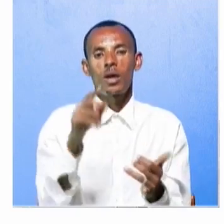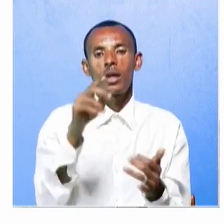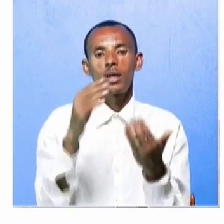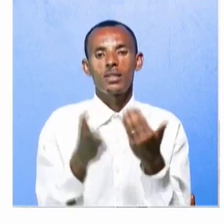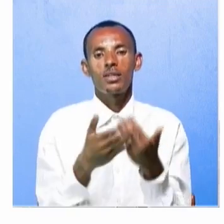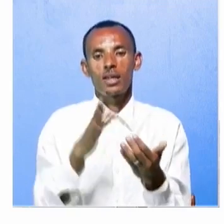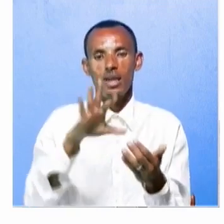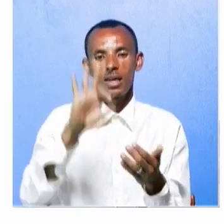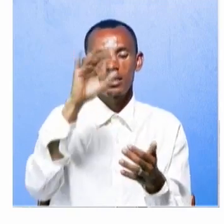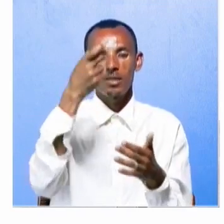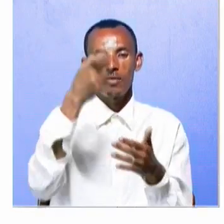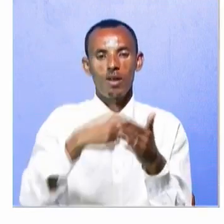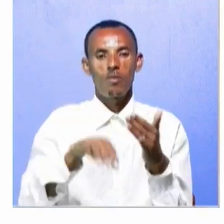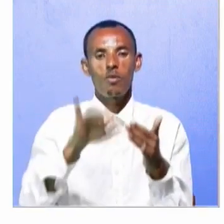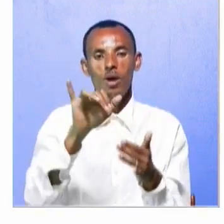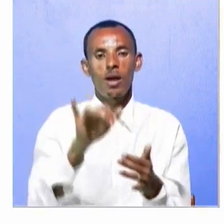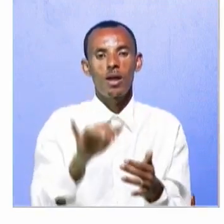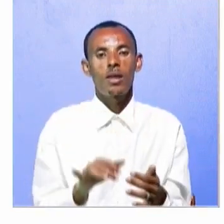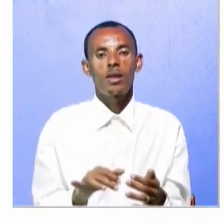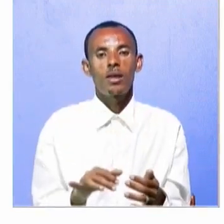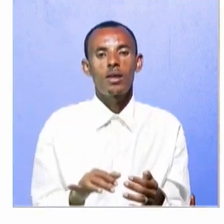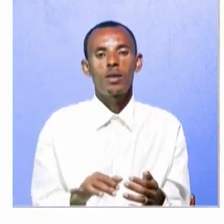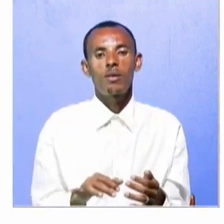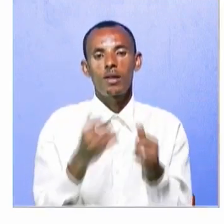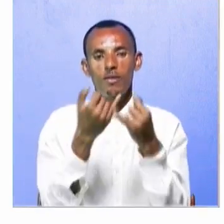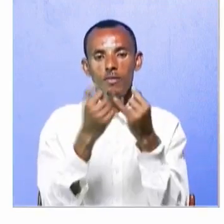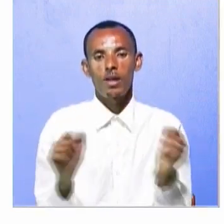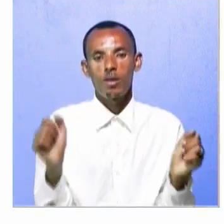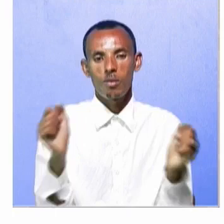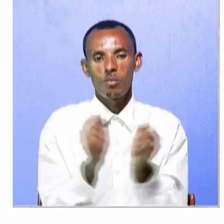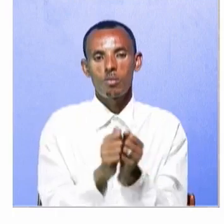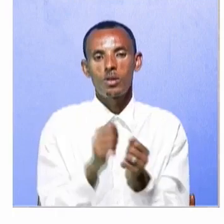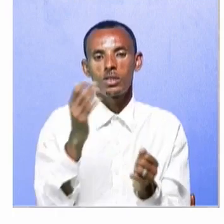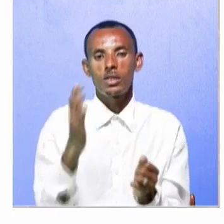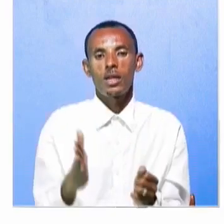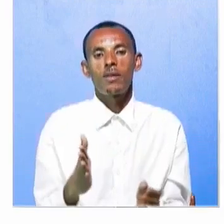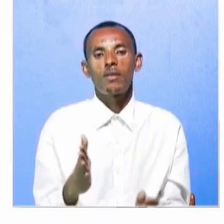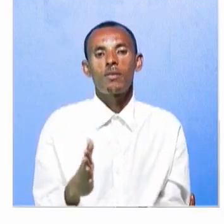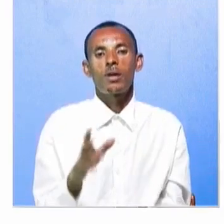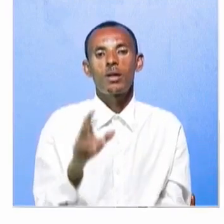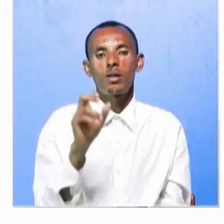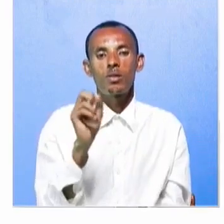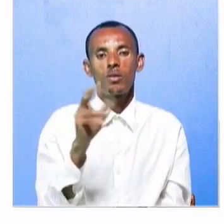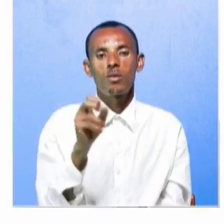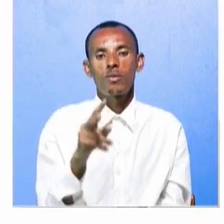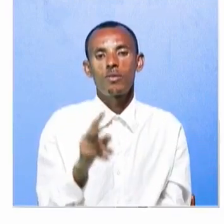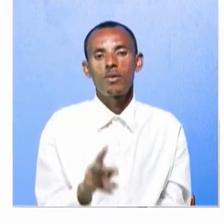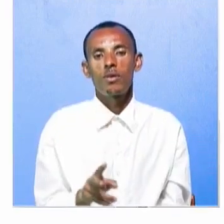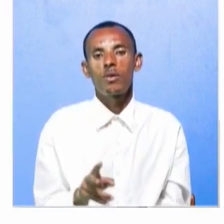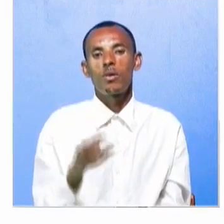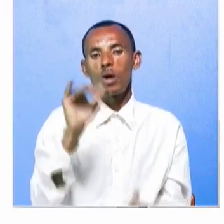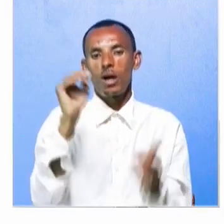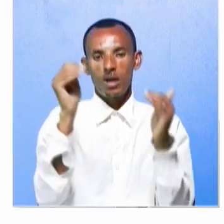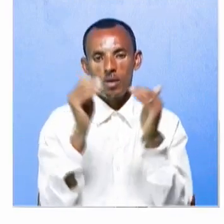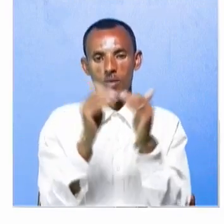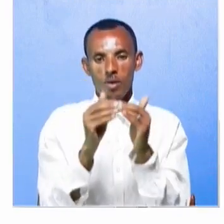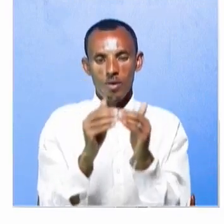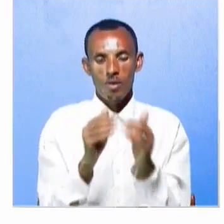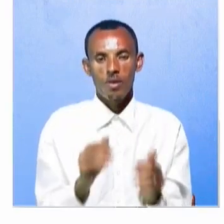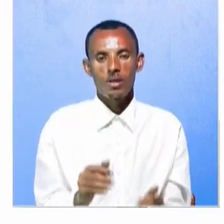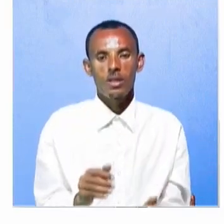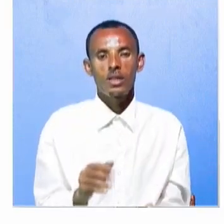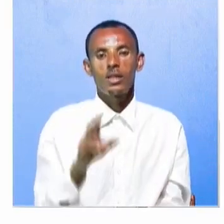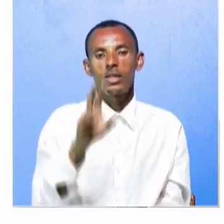get the value of Y here by dividing both sides by 12. So Y becomes